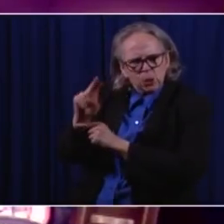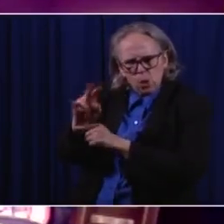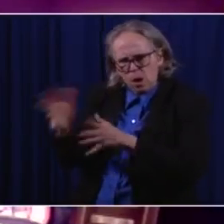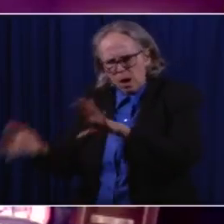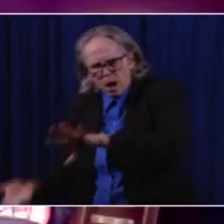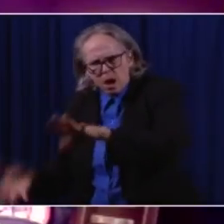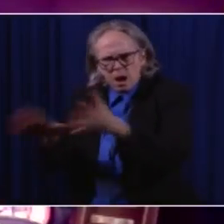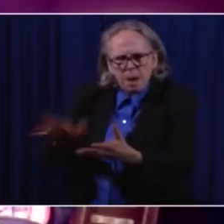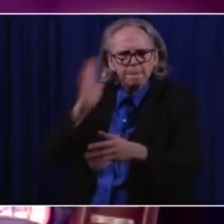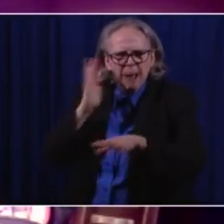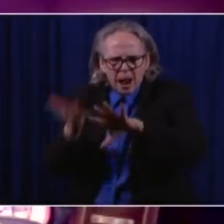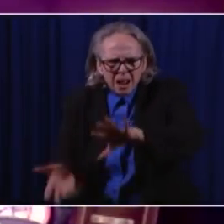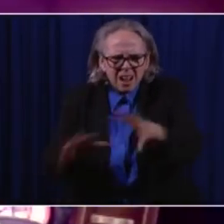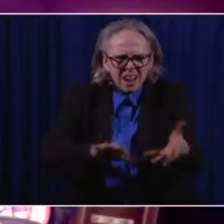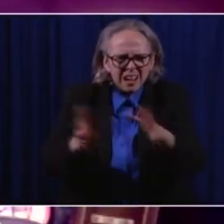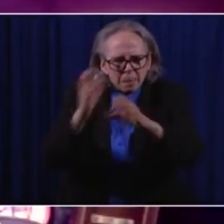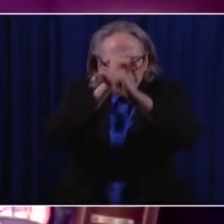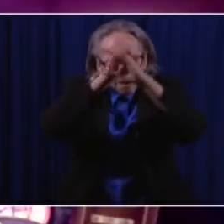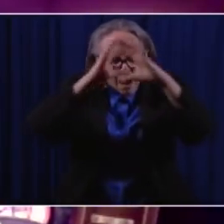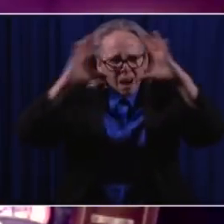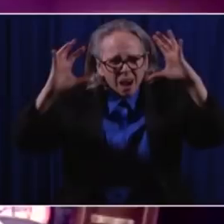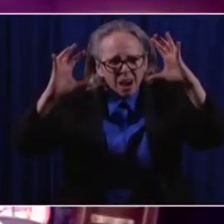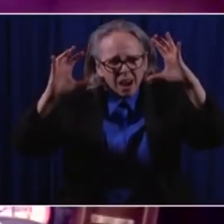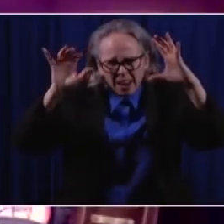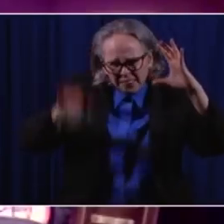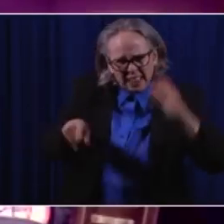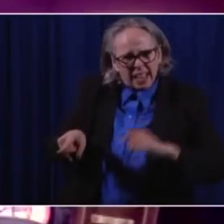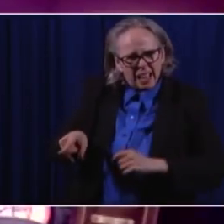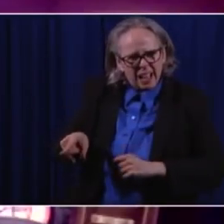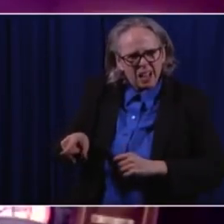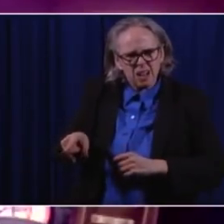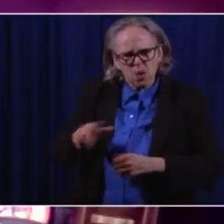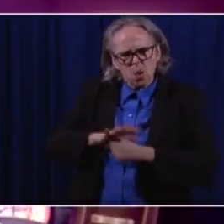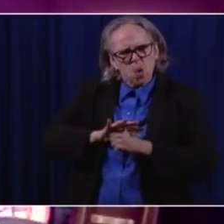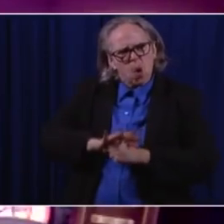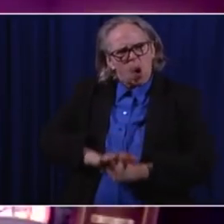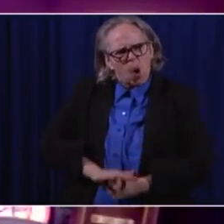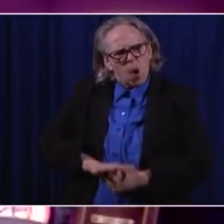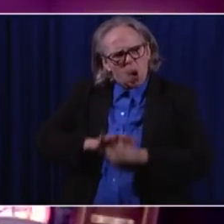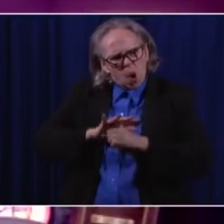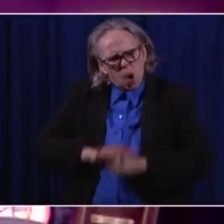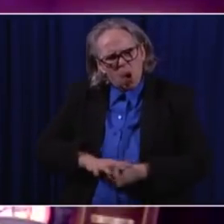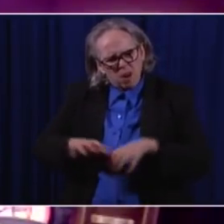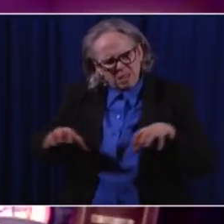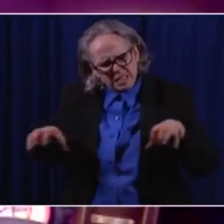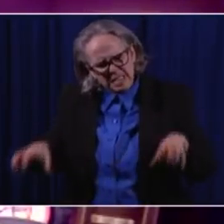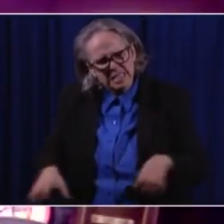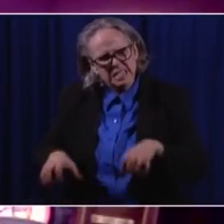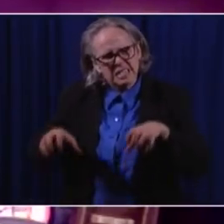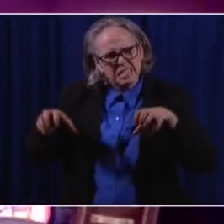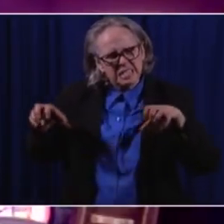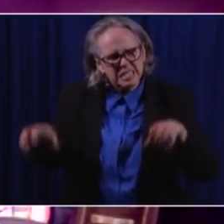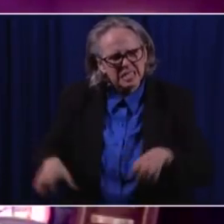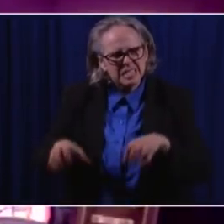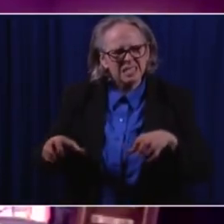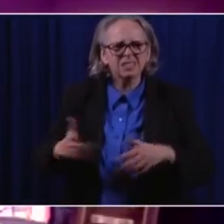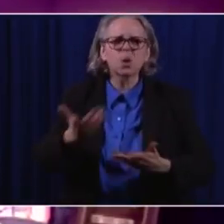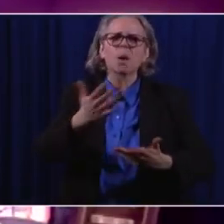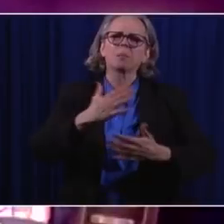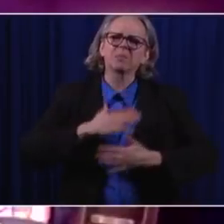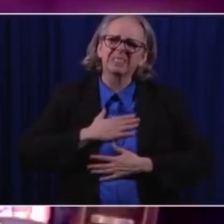everything we can do as citizens in the state to do the right thing, you've asked what can be done, mask, distance, they're